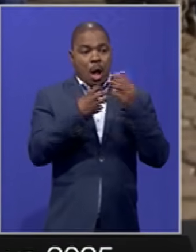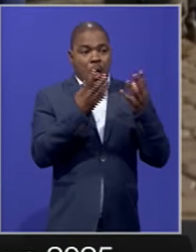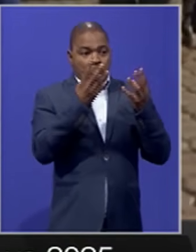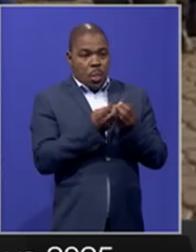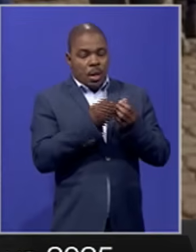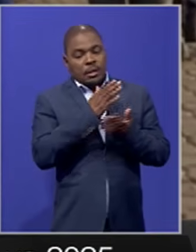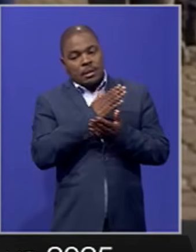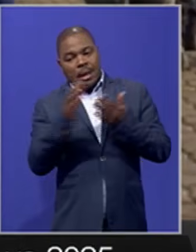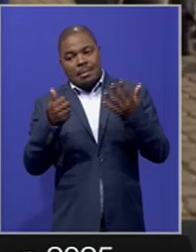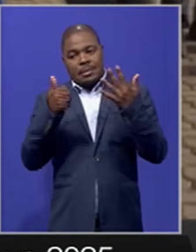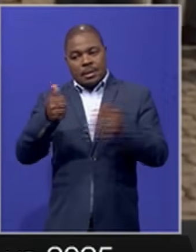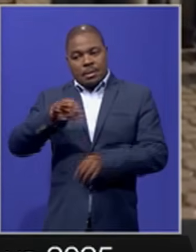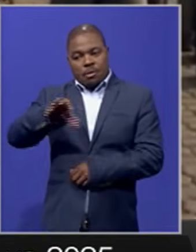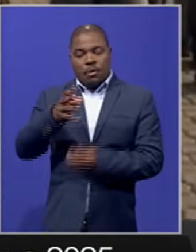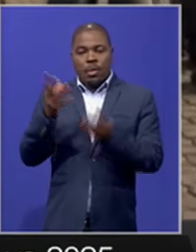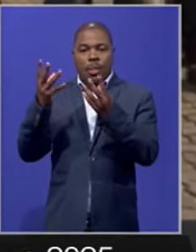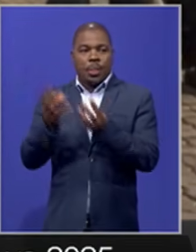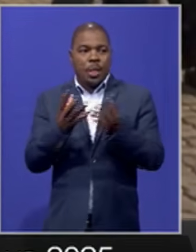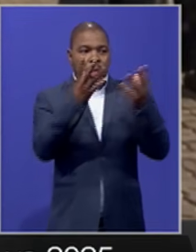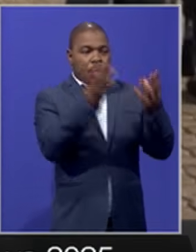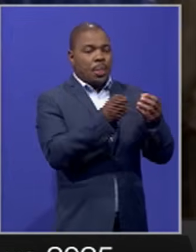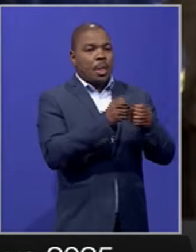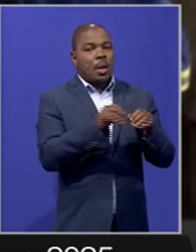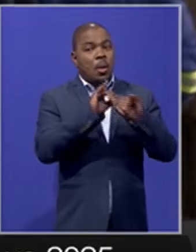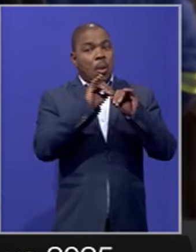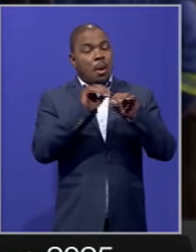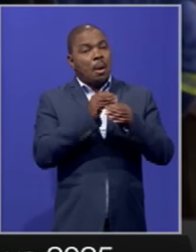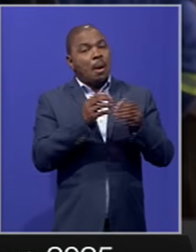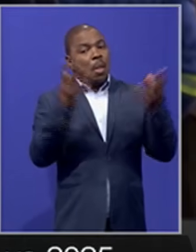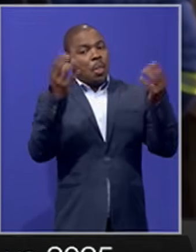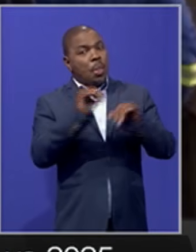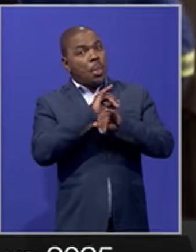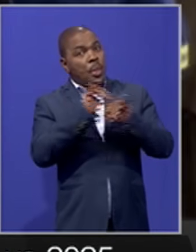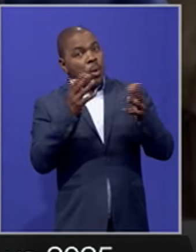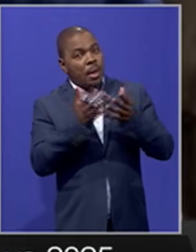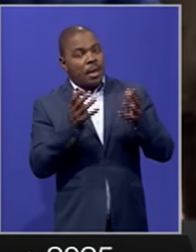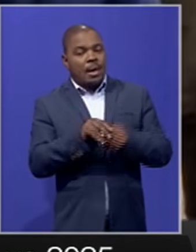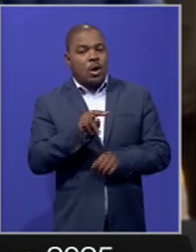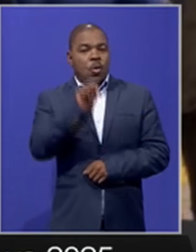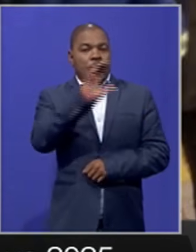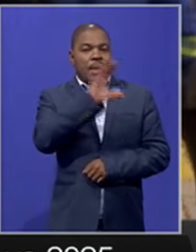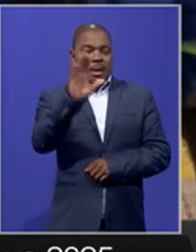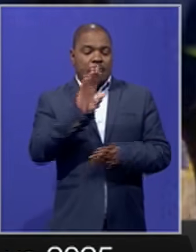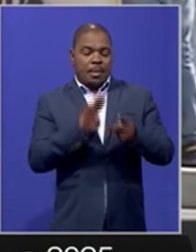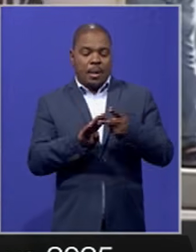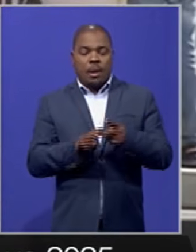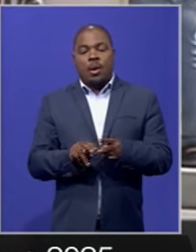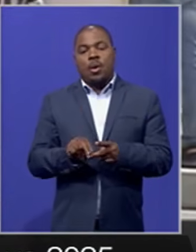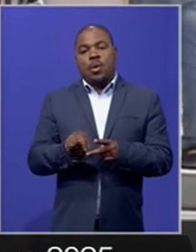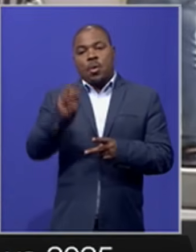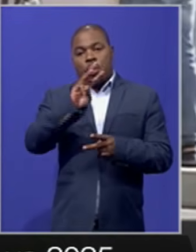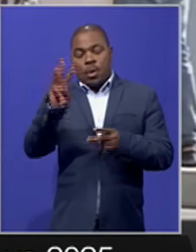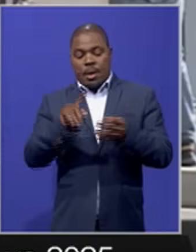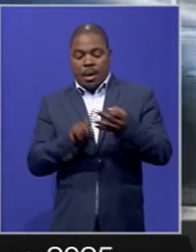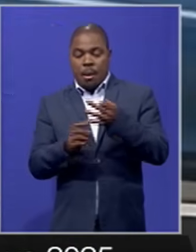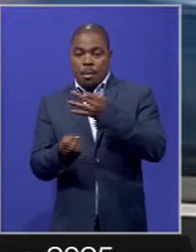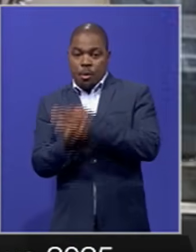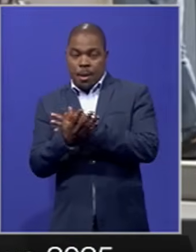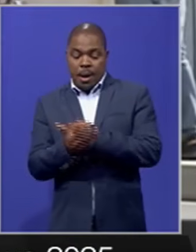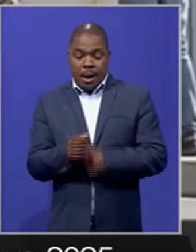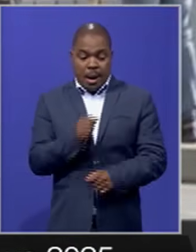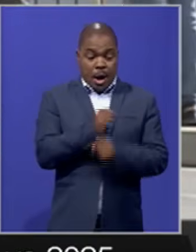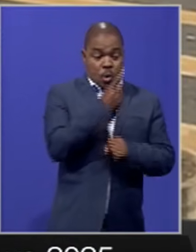diprofenseng tše dingwe tše tshela. Phokotšego ye kgolo e bonagetše profenseng ya Northern Cape, North West le Mpumalanga,